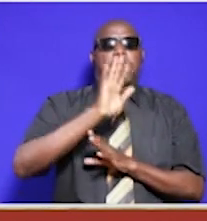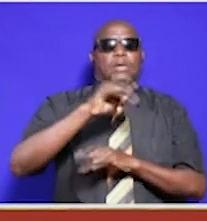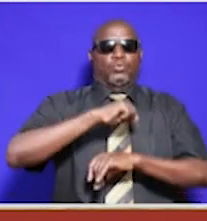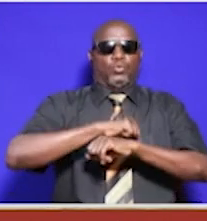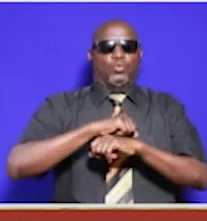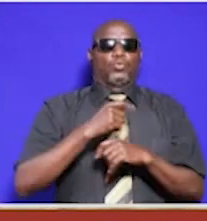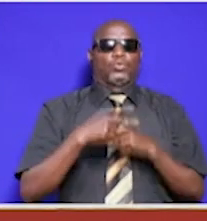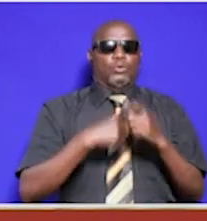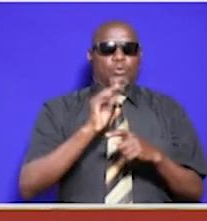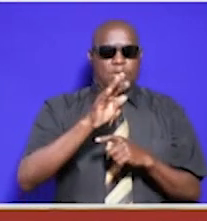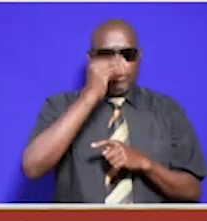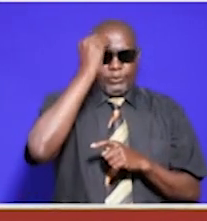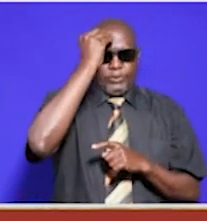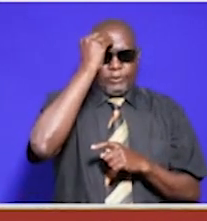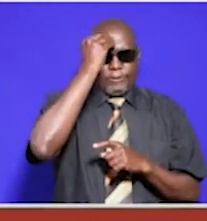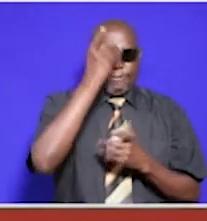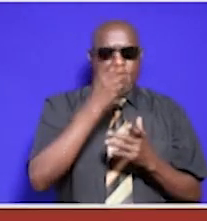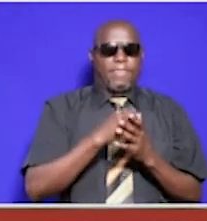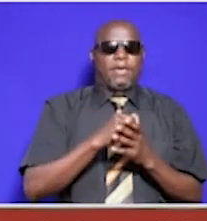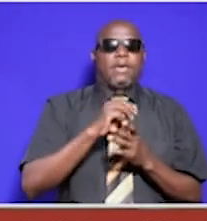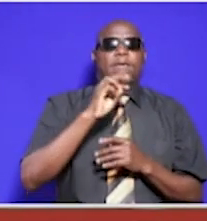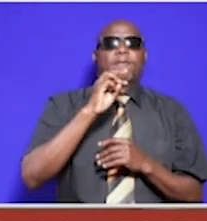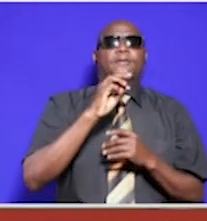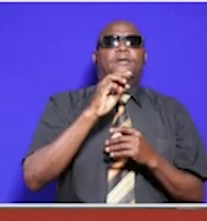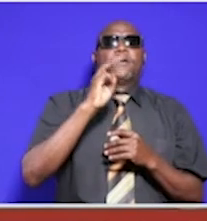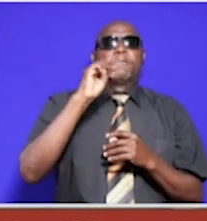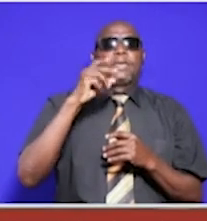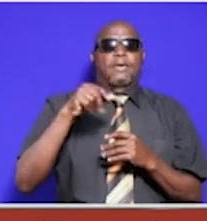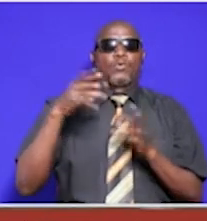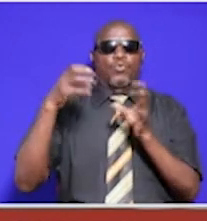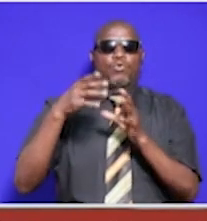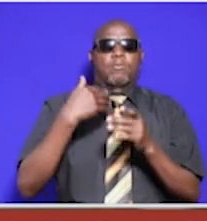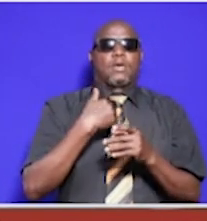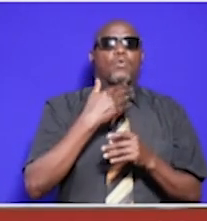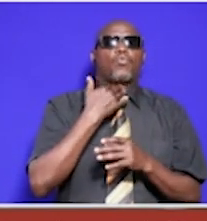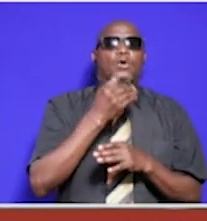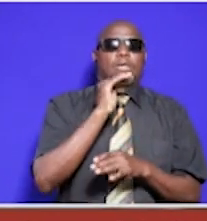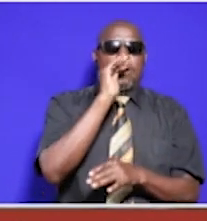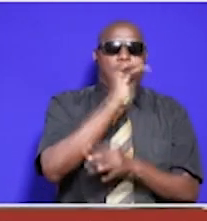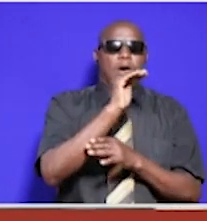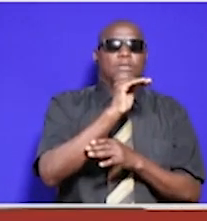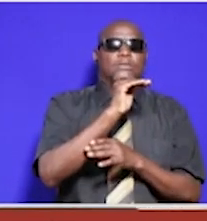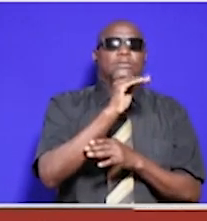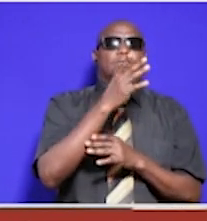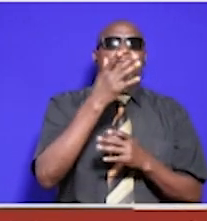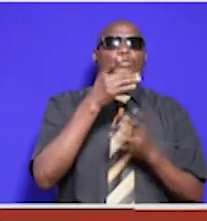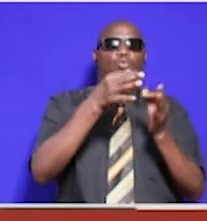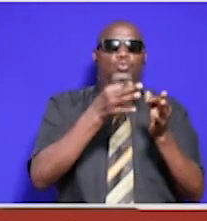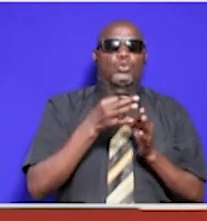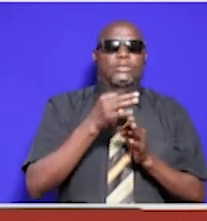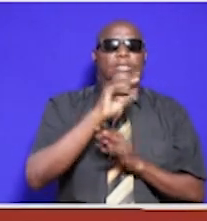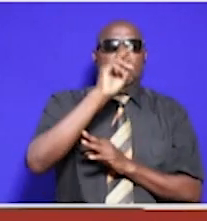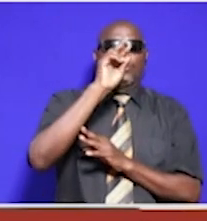yao. Baadhi ya wabunge tayari wametishia kumuita Waziri wa Fedha Profesa Njuguna Ndungu mbele ya bunge ikiwa pesa